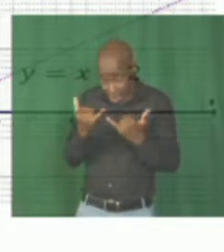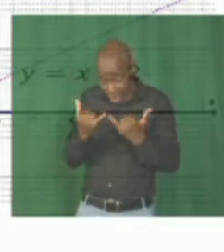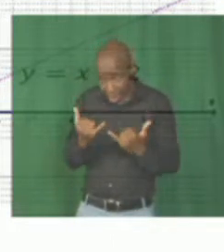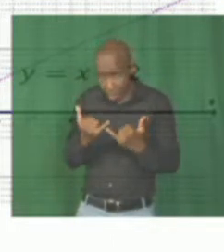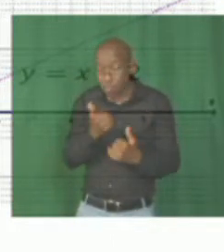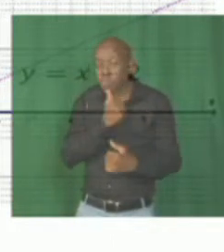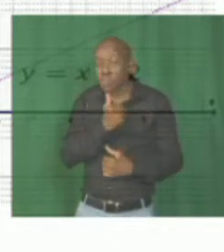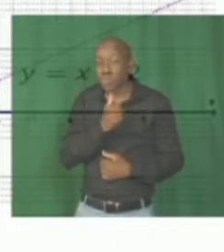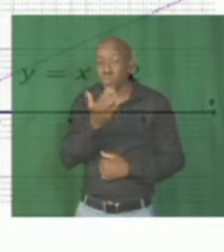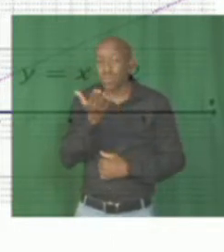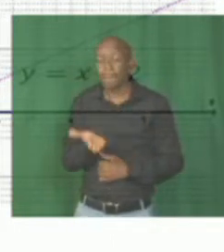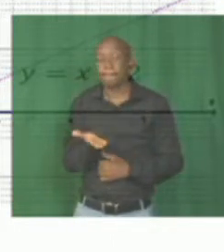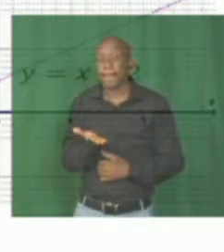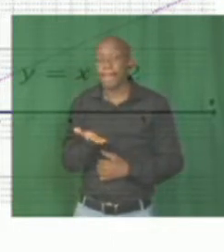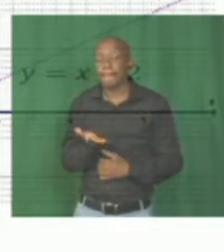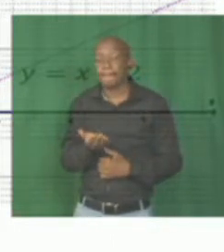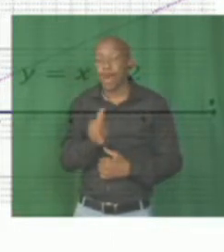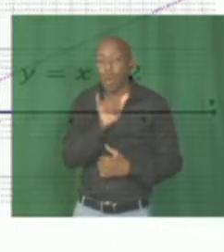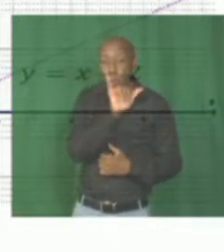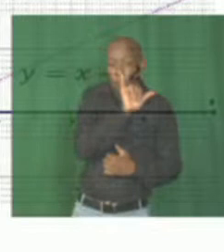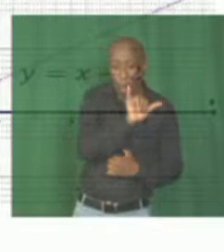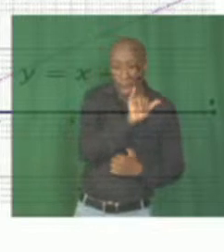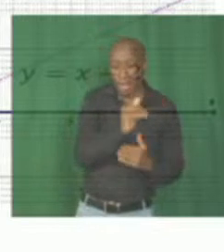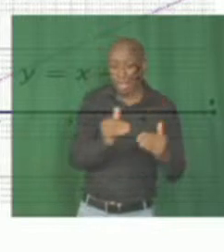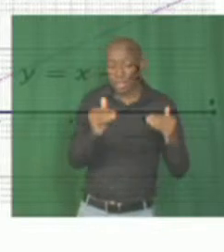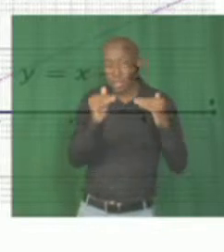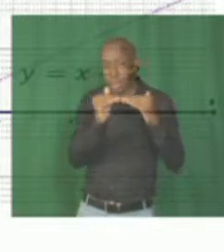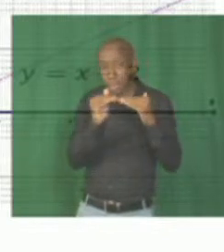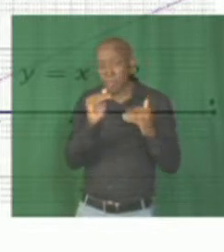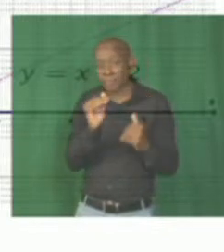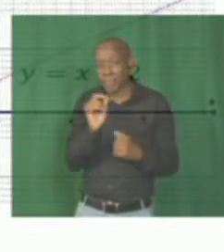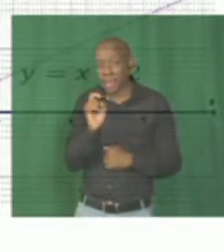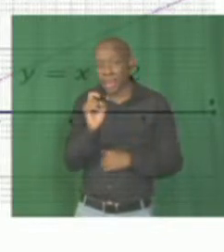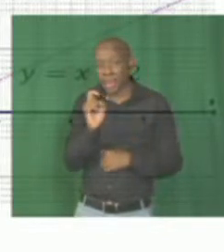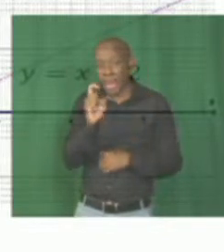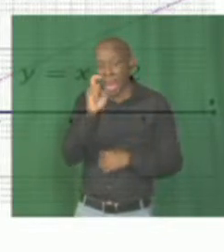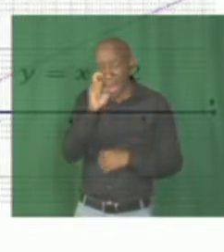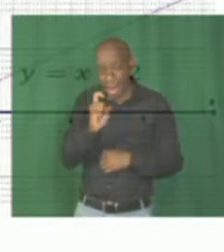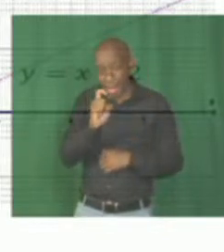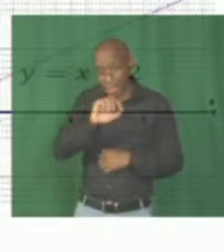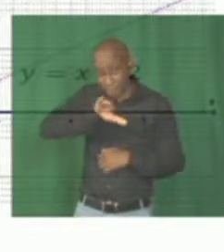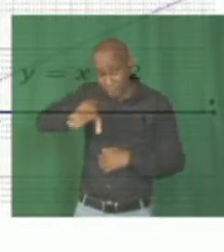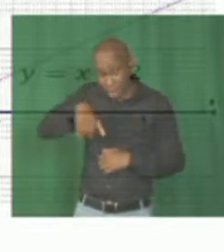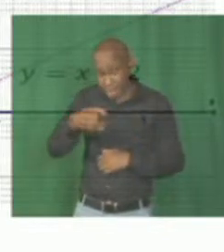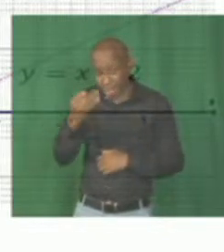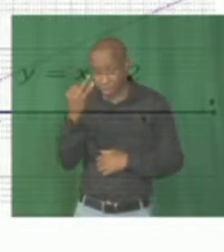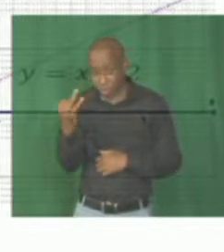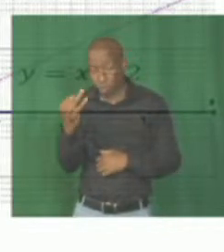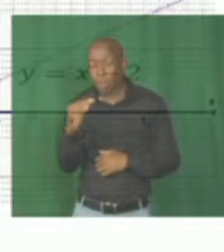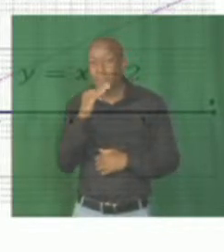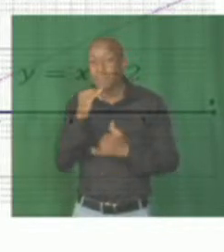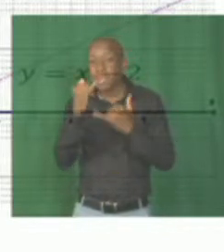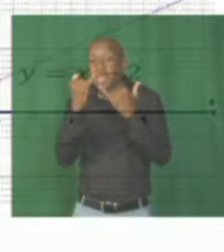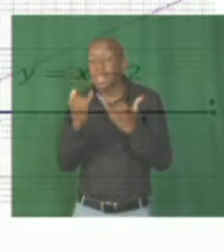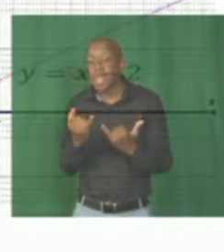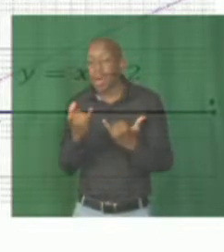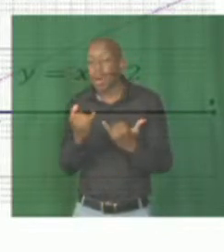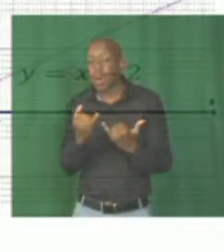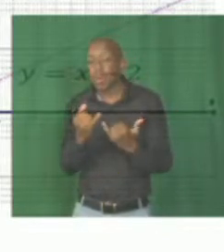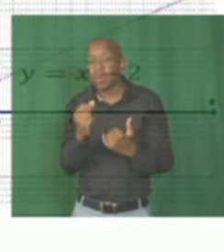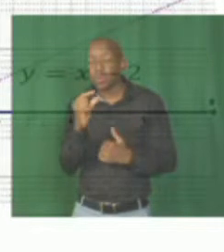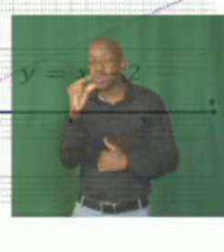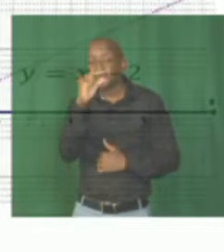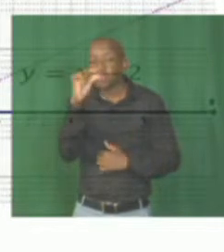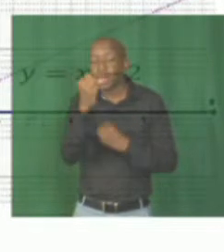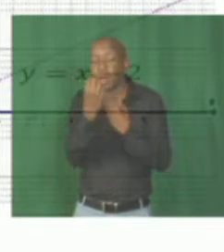saying y is equal to x minus 2, it means the value of the gradient here